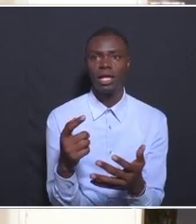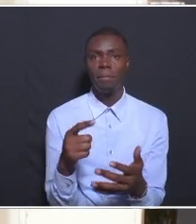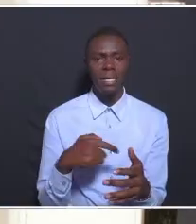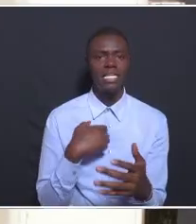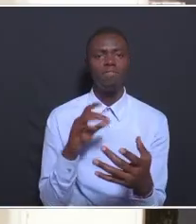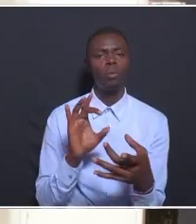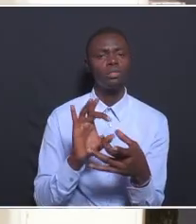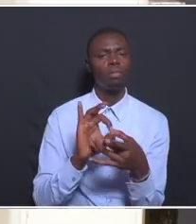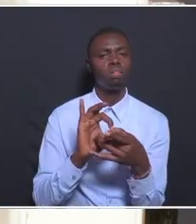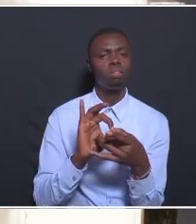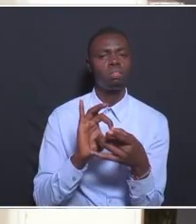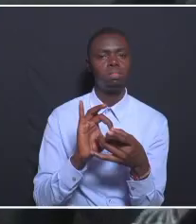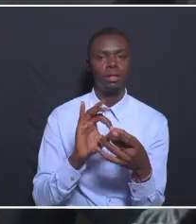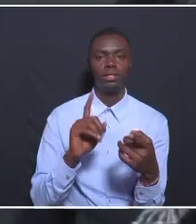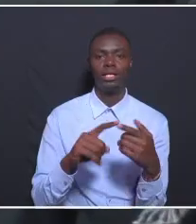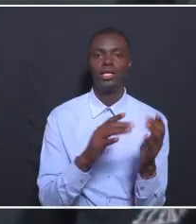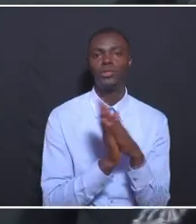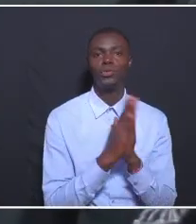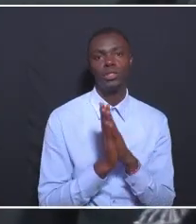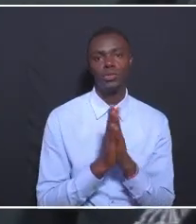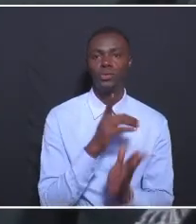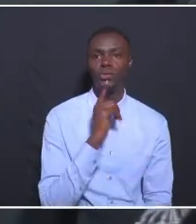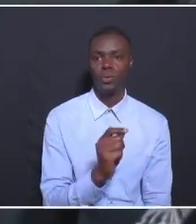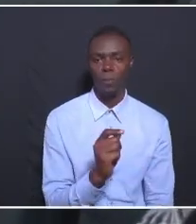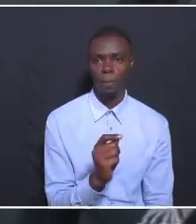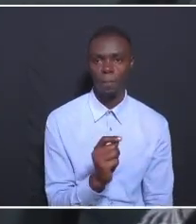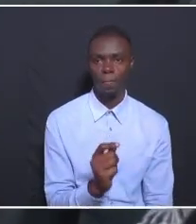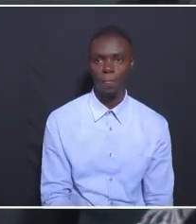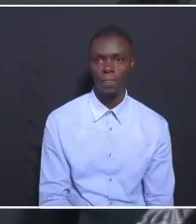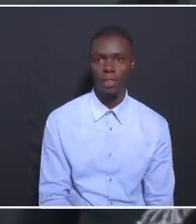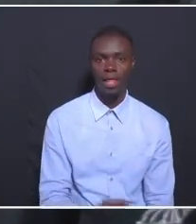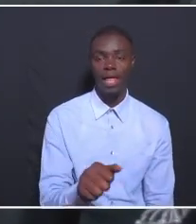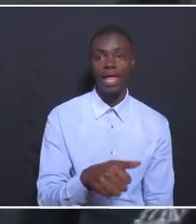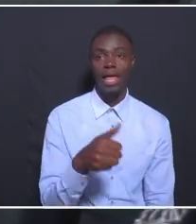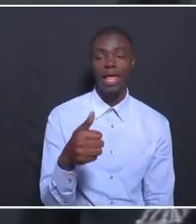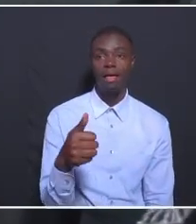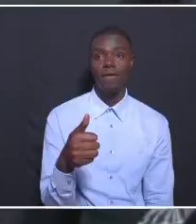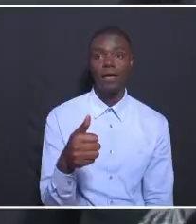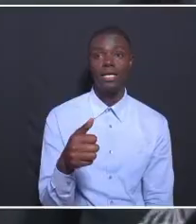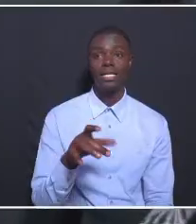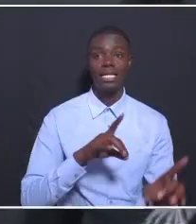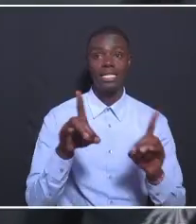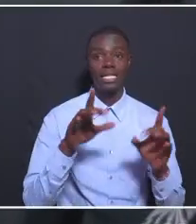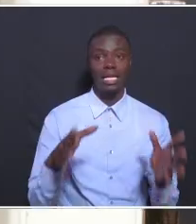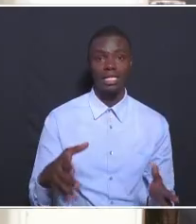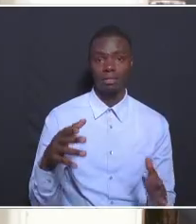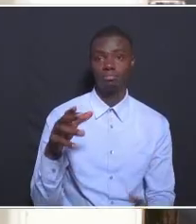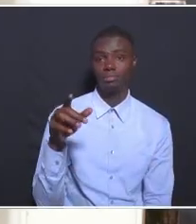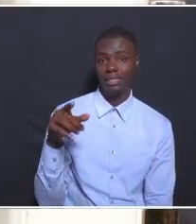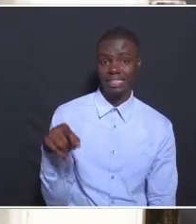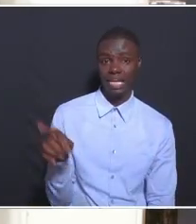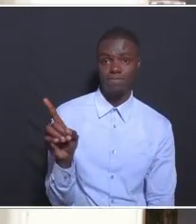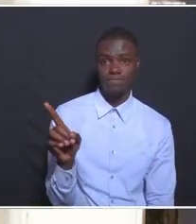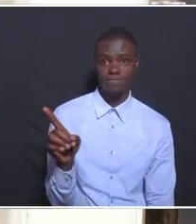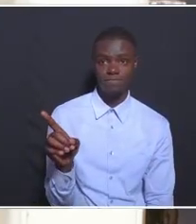attached to the story. So, and another easy thing was the director, Chandra. She